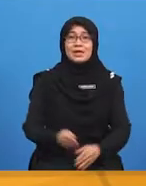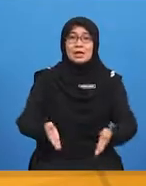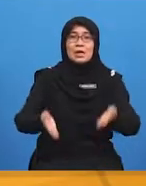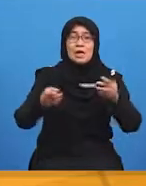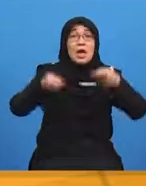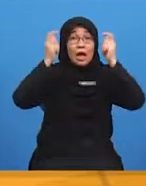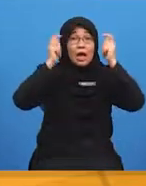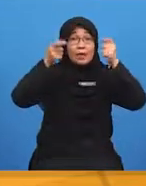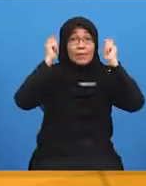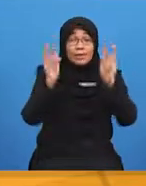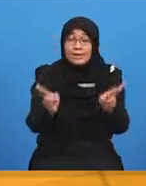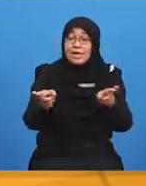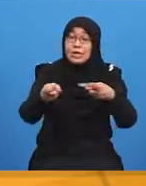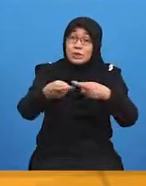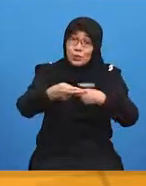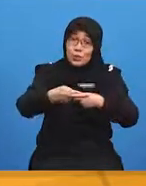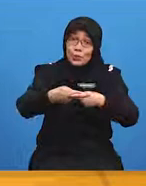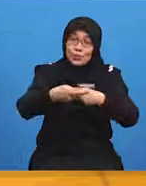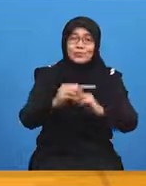Bathroom.